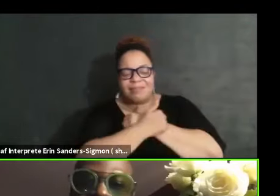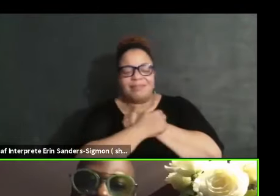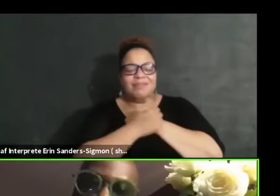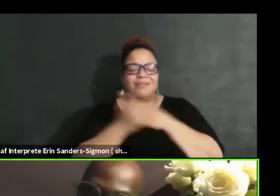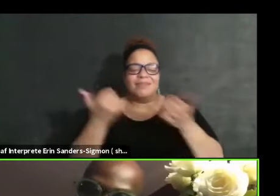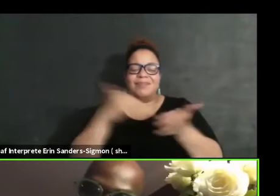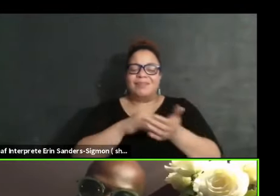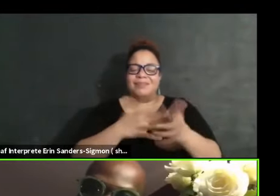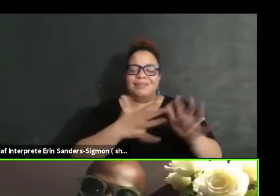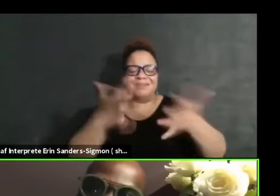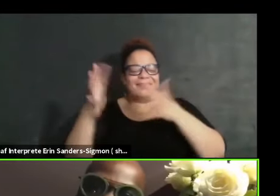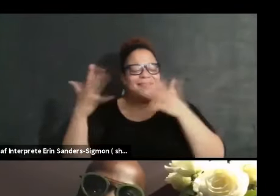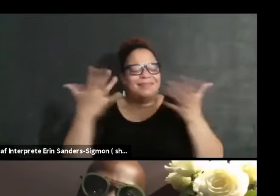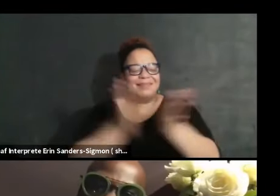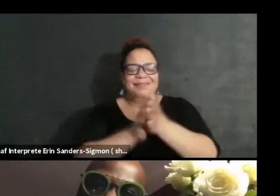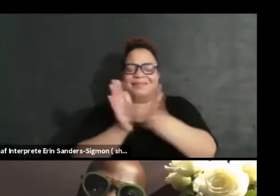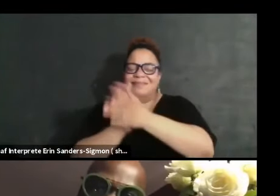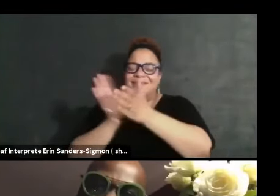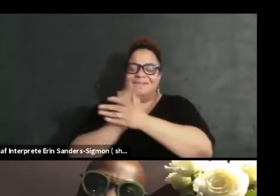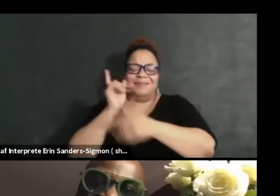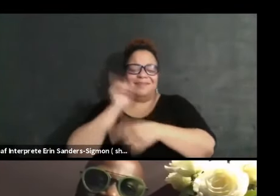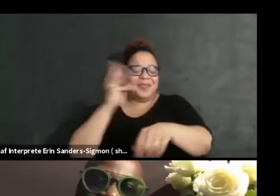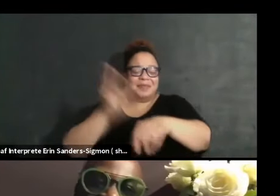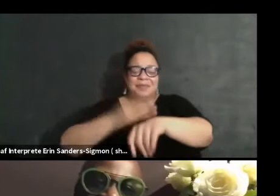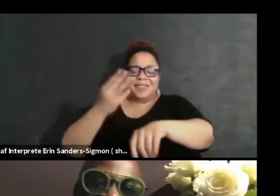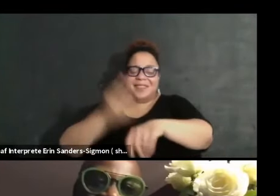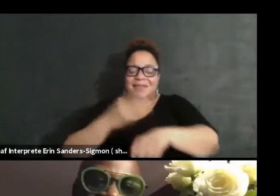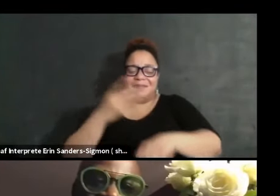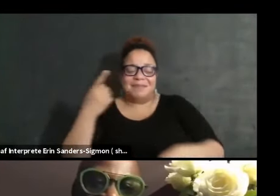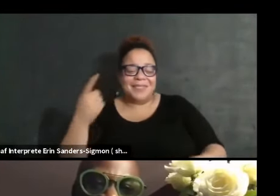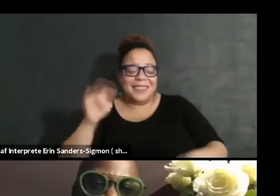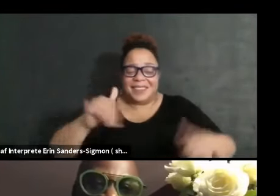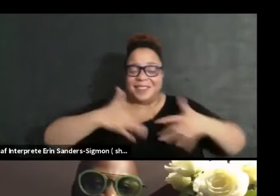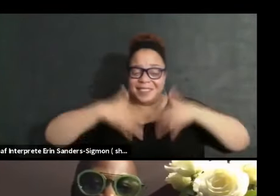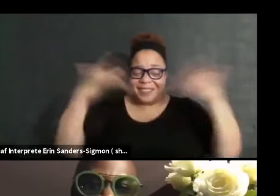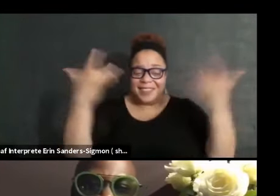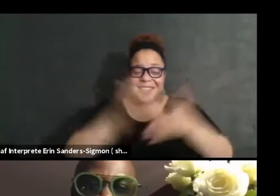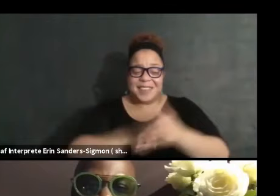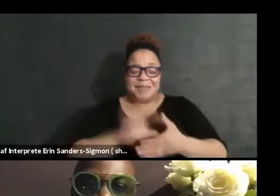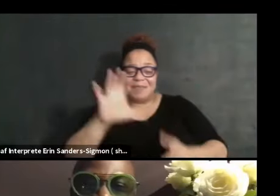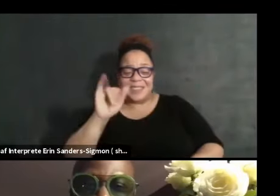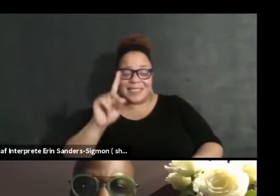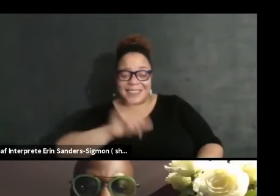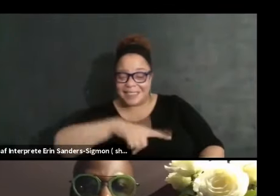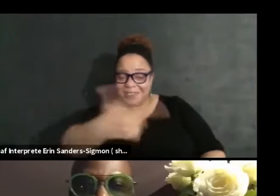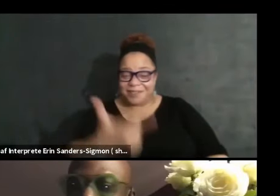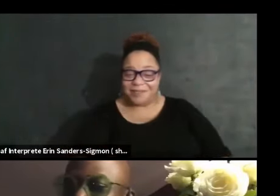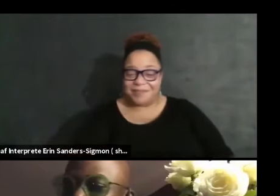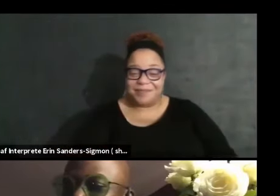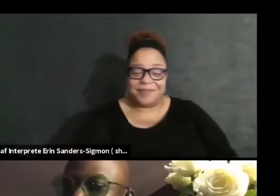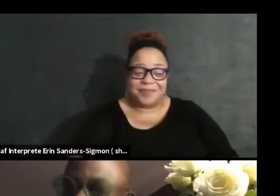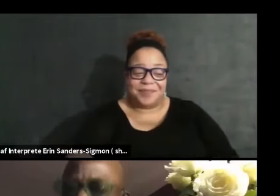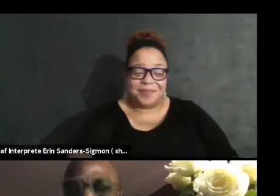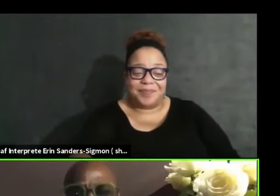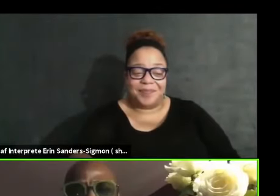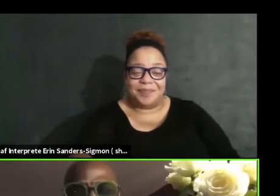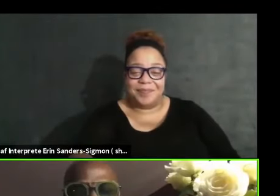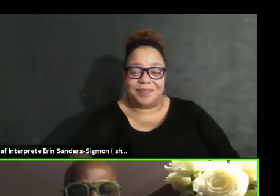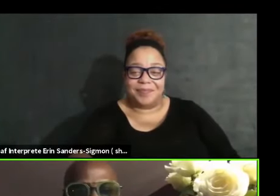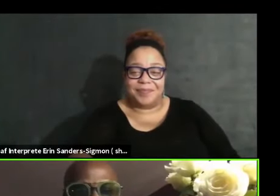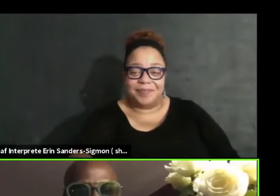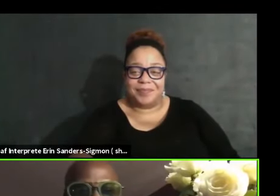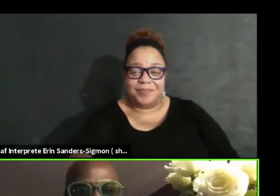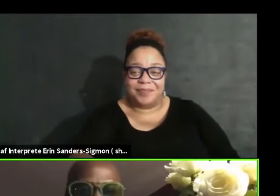Gardens. Sydney, yes. What's up, friend? From low to high on that poem, we got a 6. Oof. We